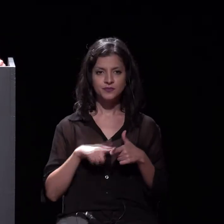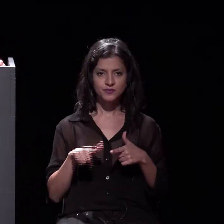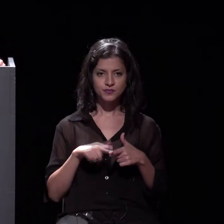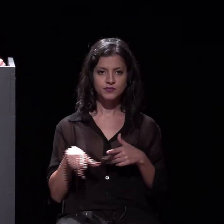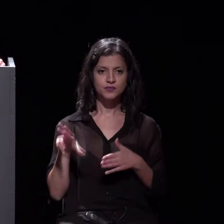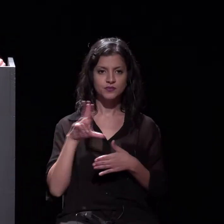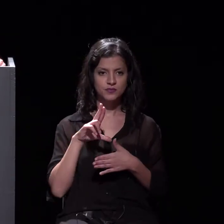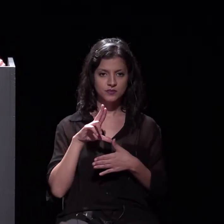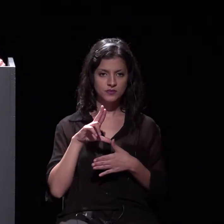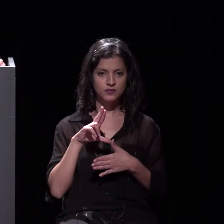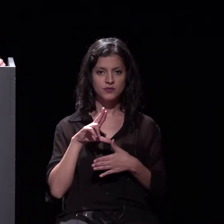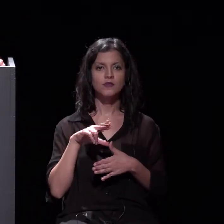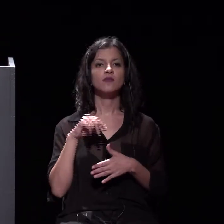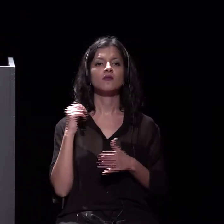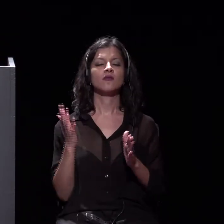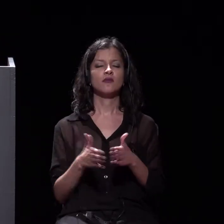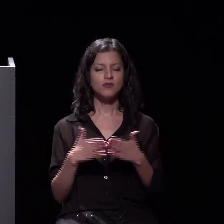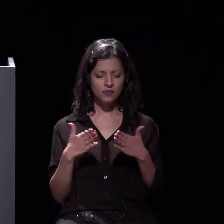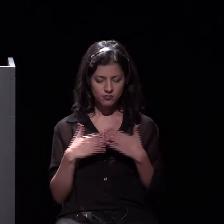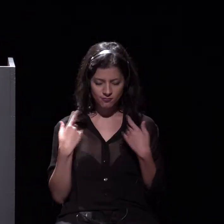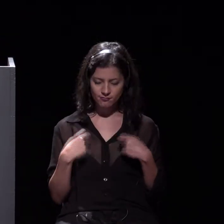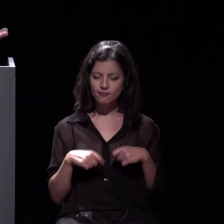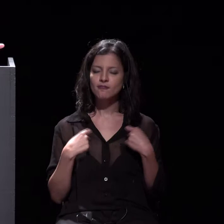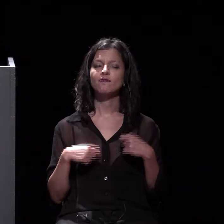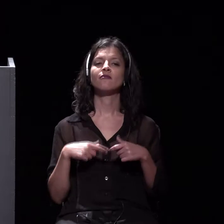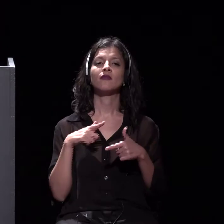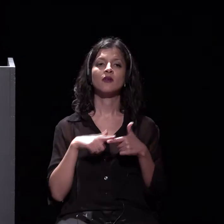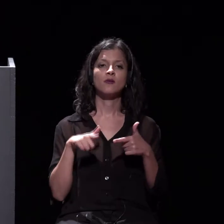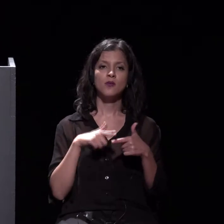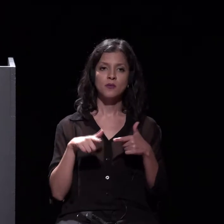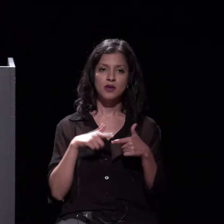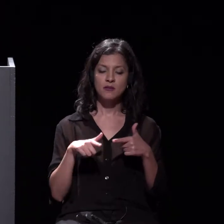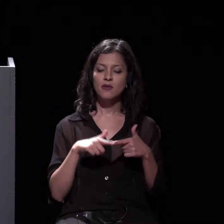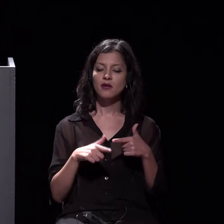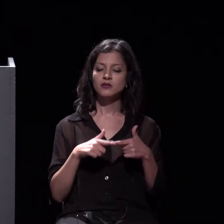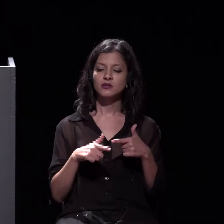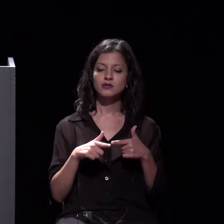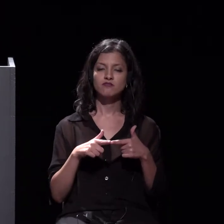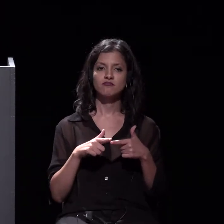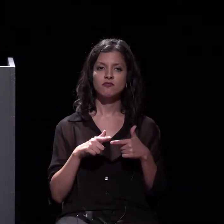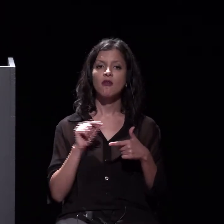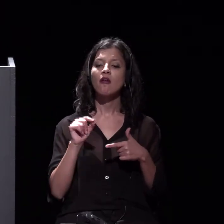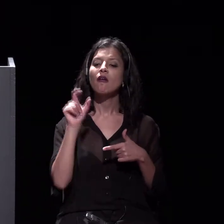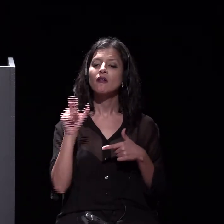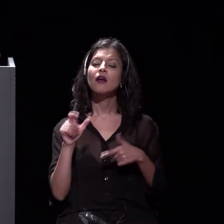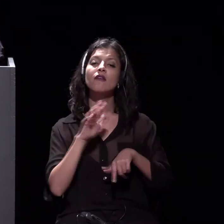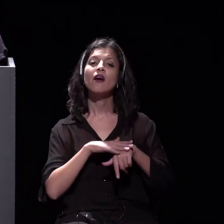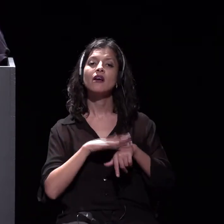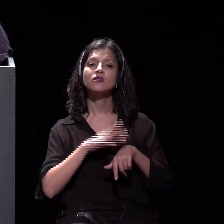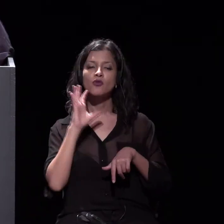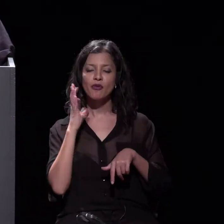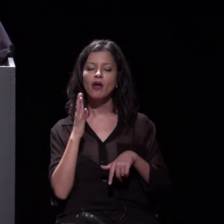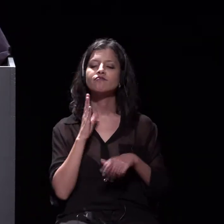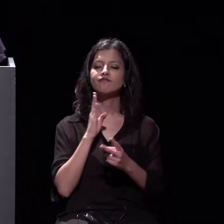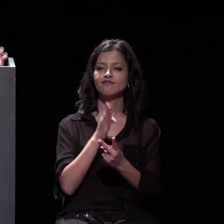its most direct concerns, demanding action in and by itself as a force for their overcoming. If a